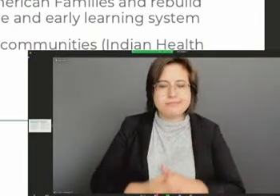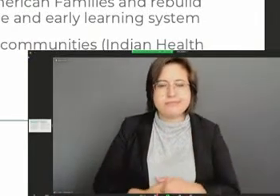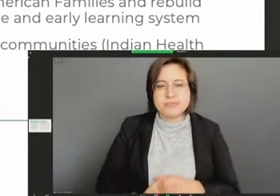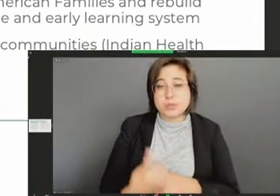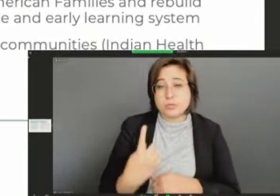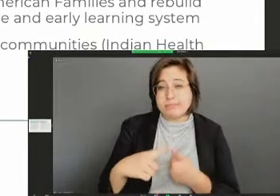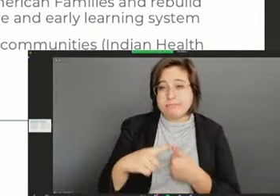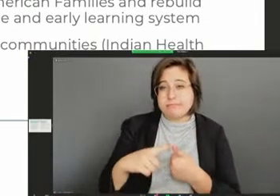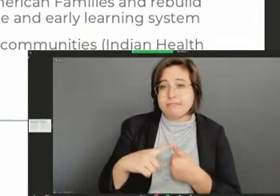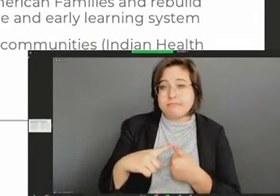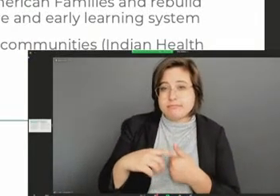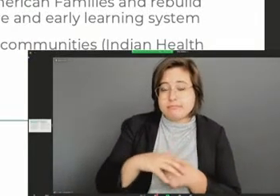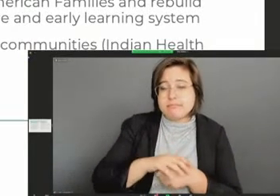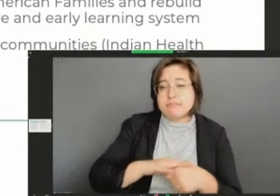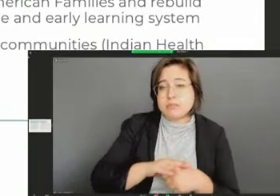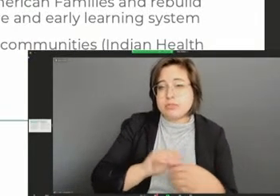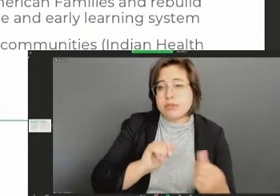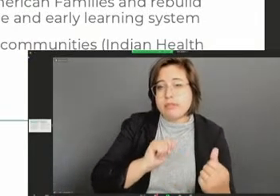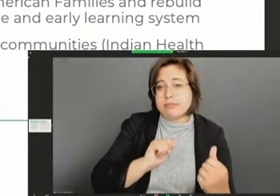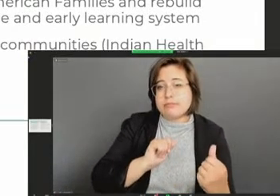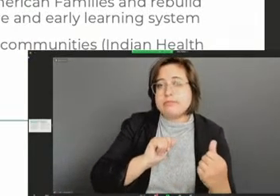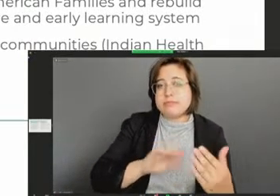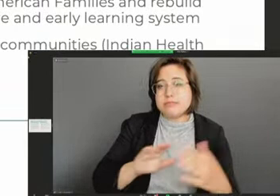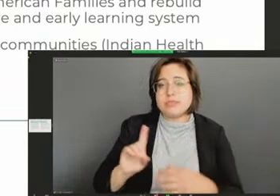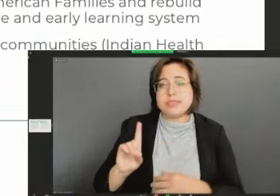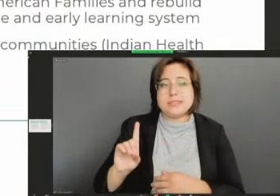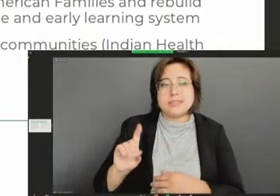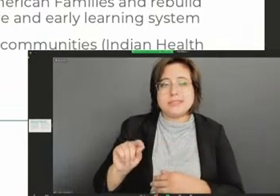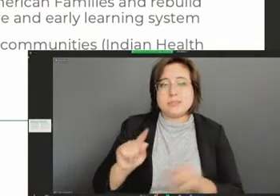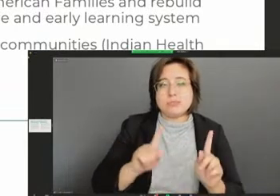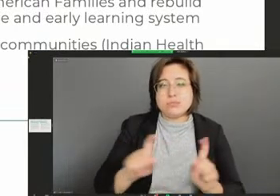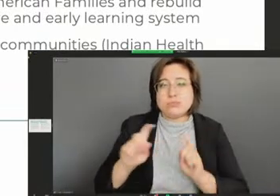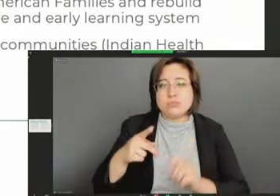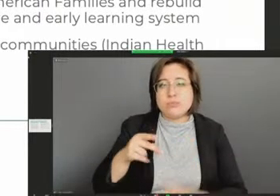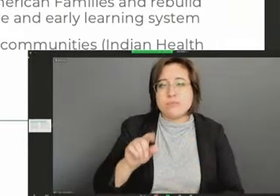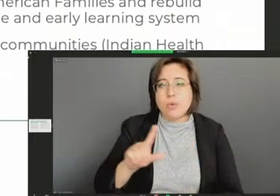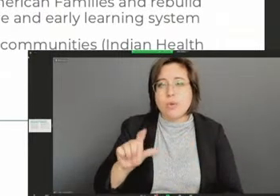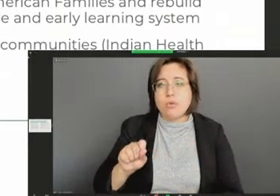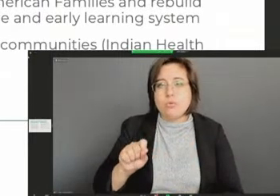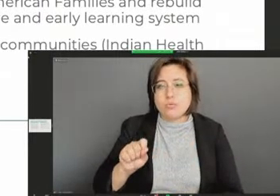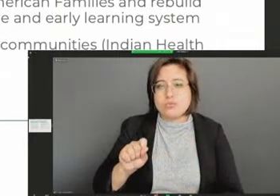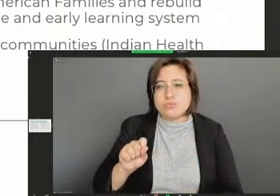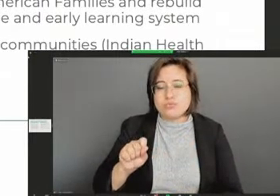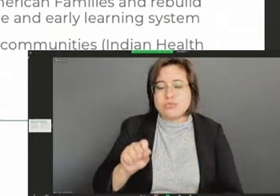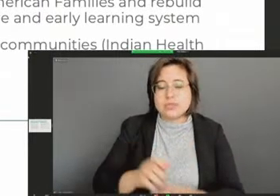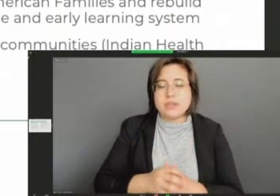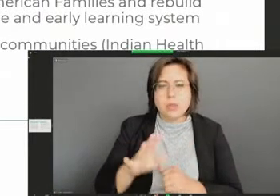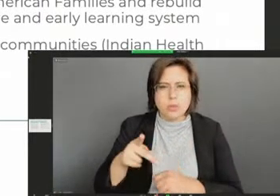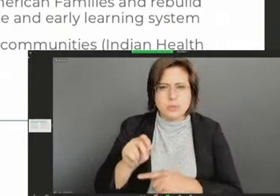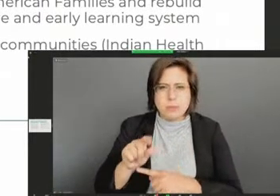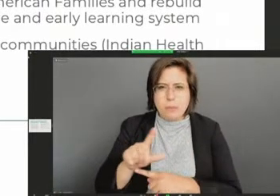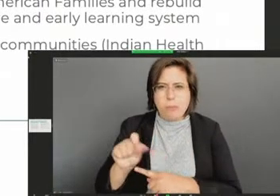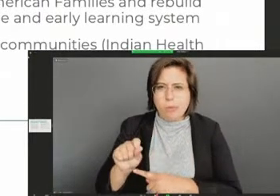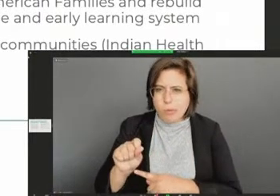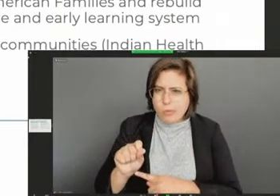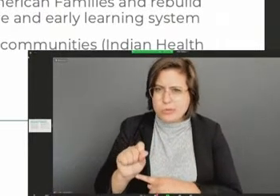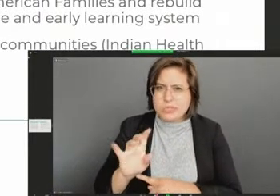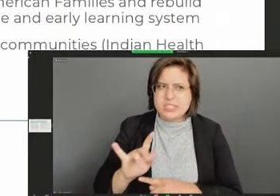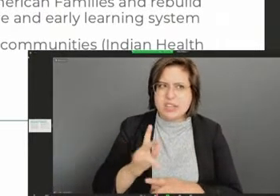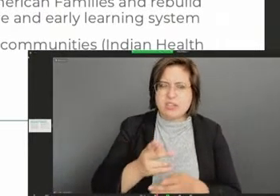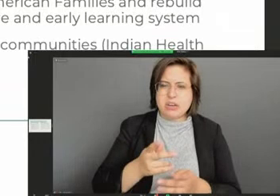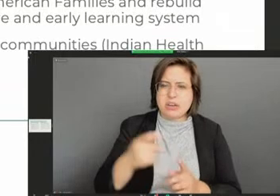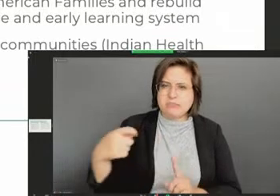in the area of addressing the data shortfalls, because there are data shortfalls creating some of the inequity or making